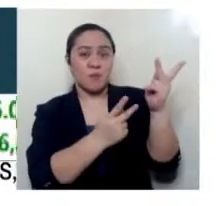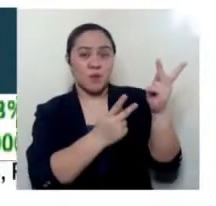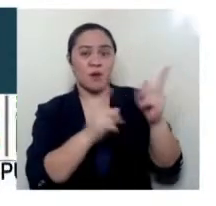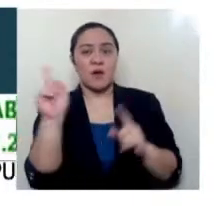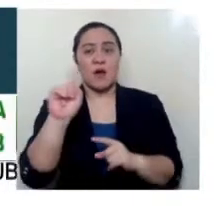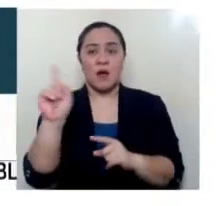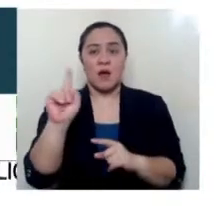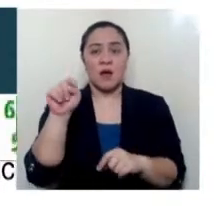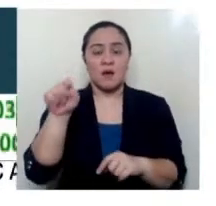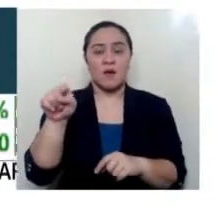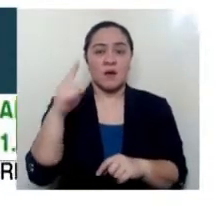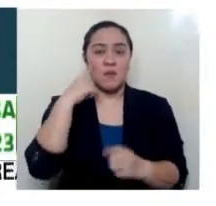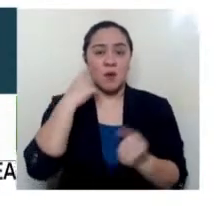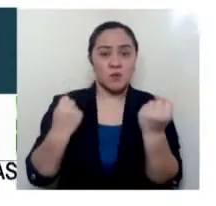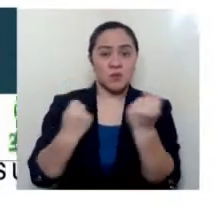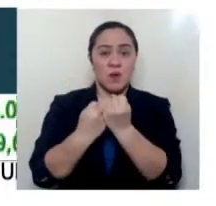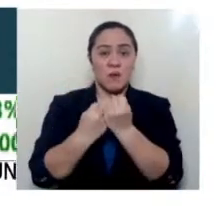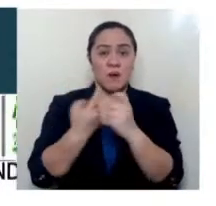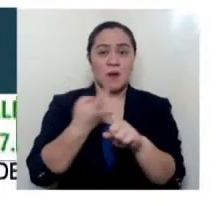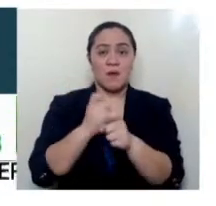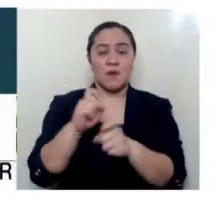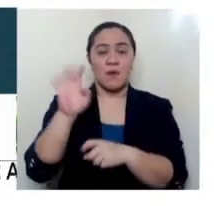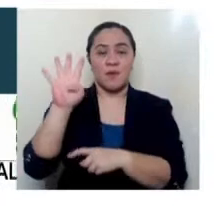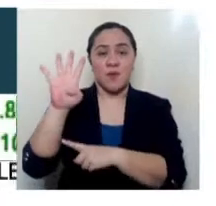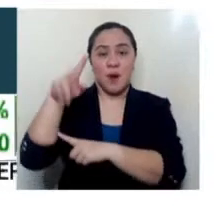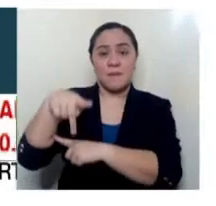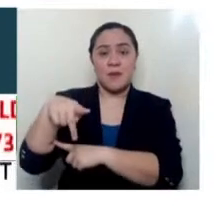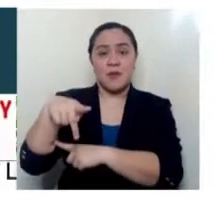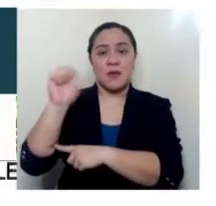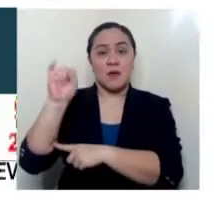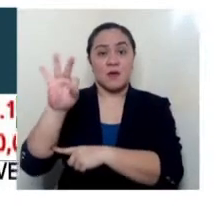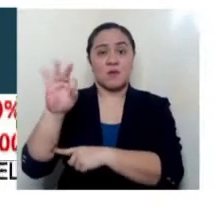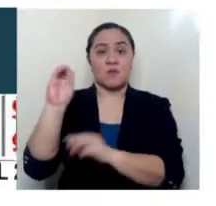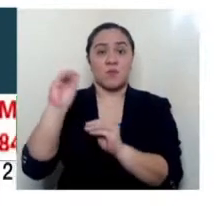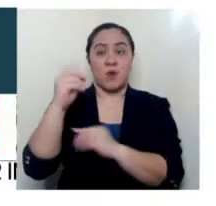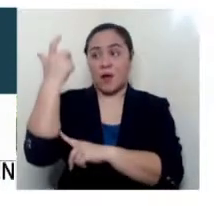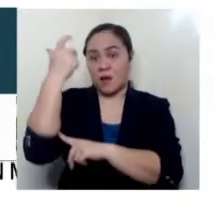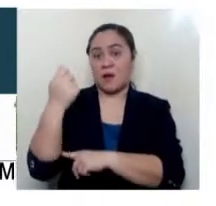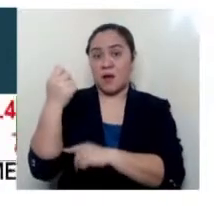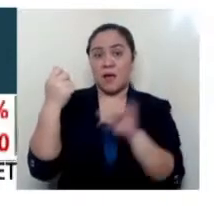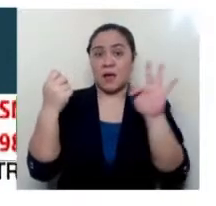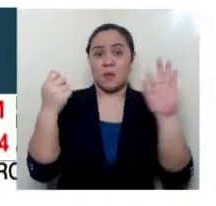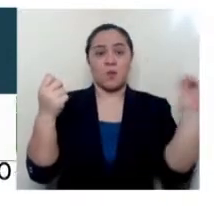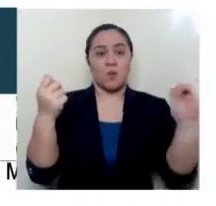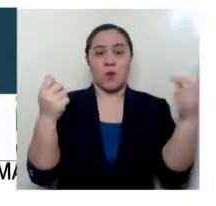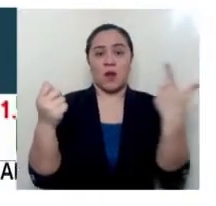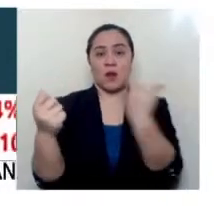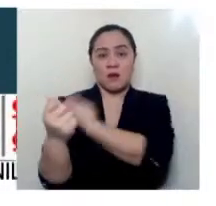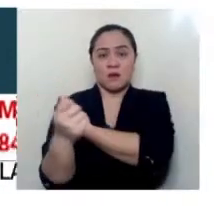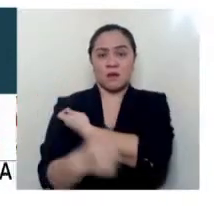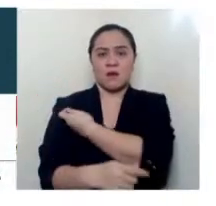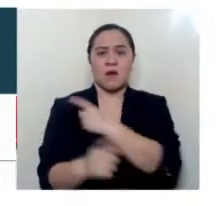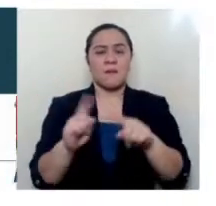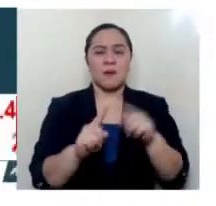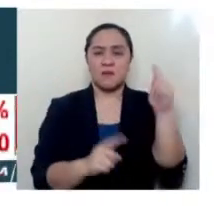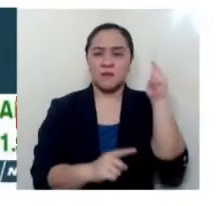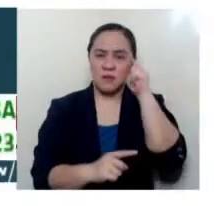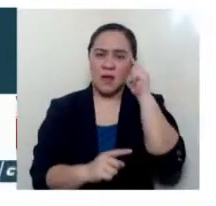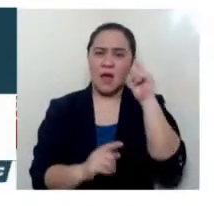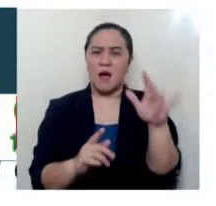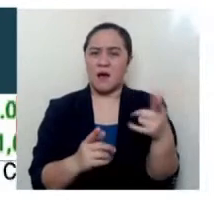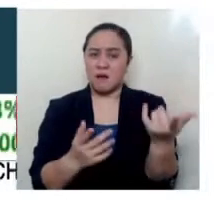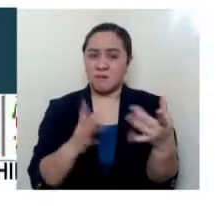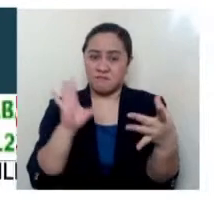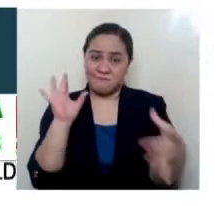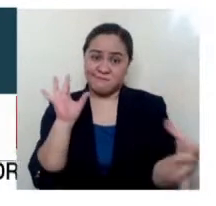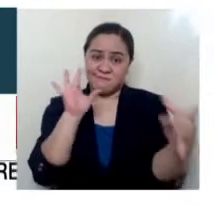the subsidies of four-piece beneficiaries if they don't have any vaccination at all, how do you think that's going to help